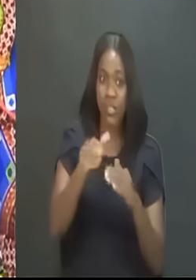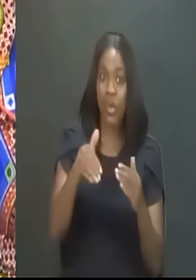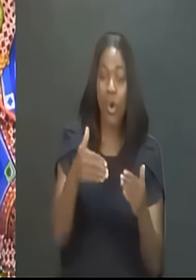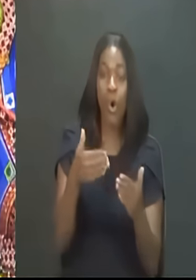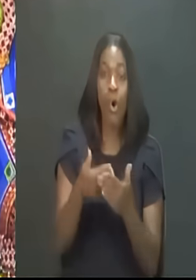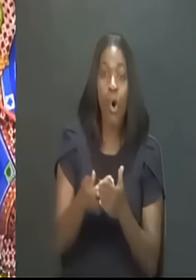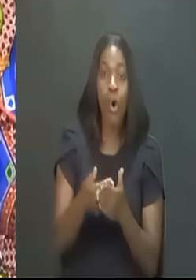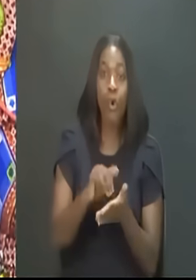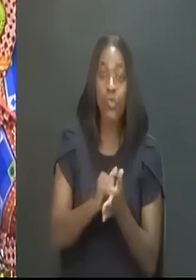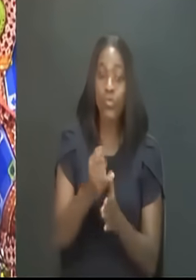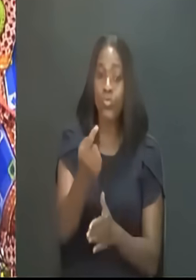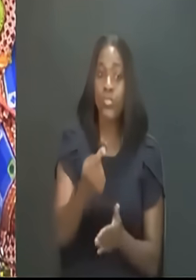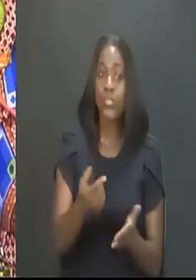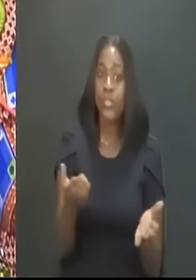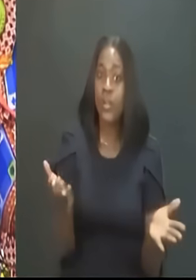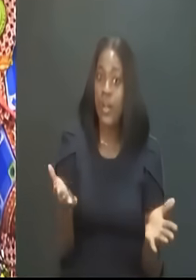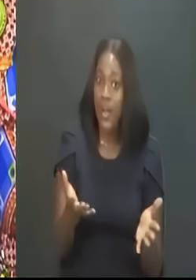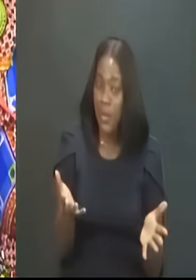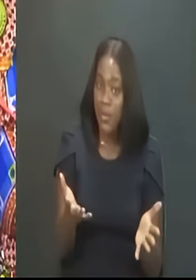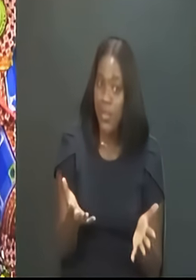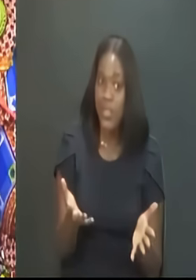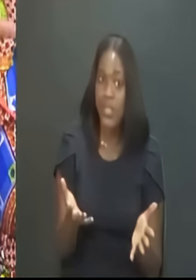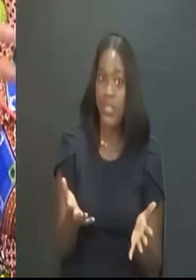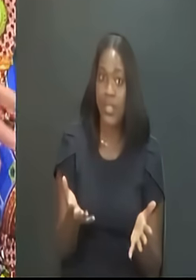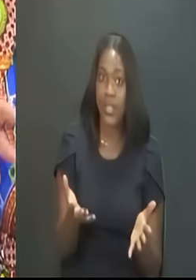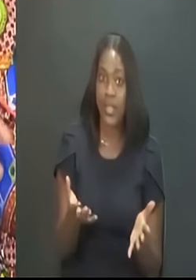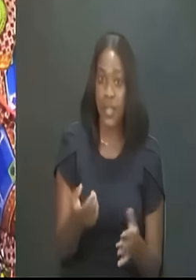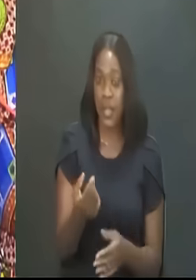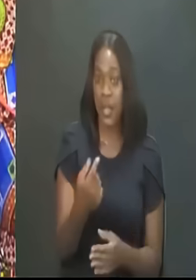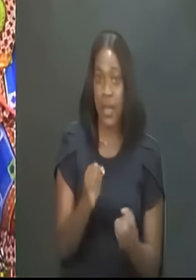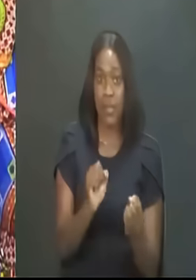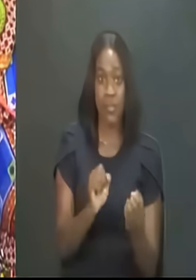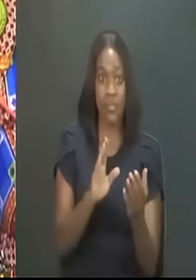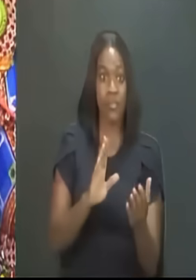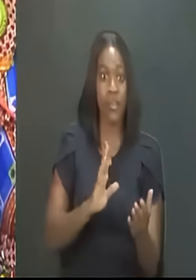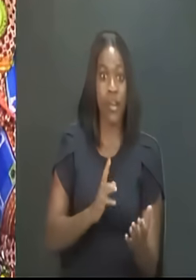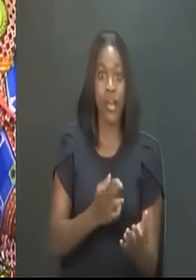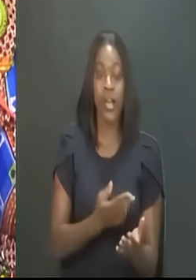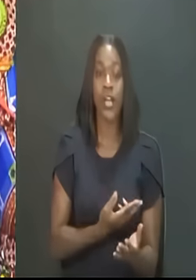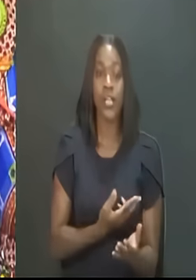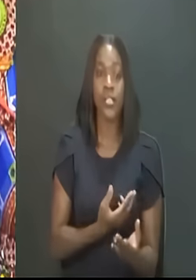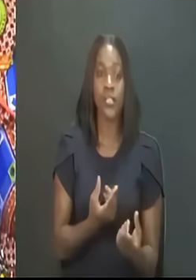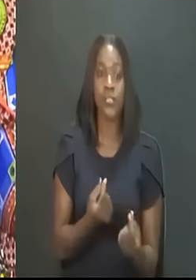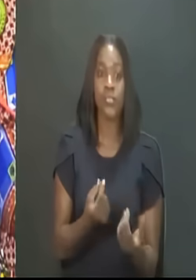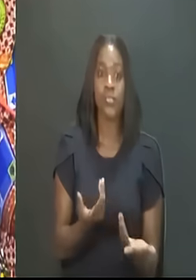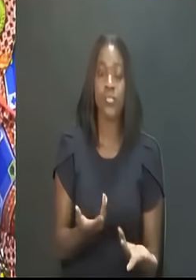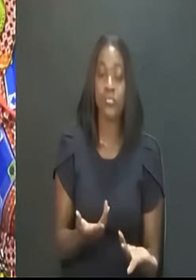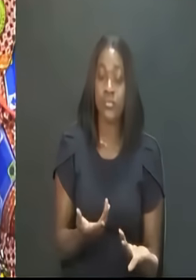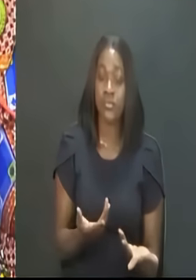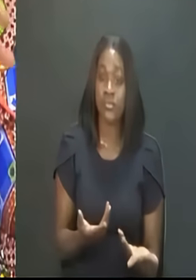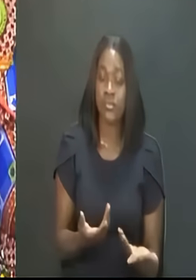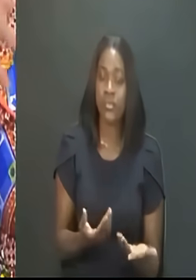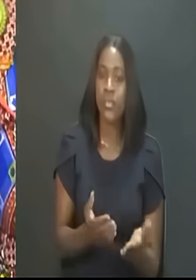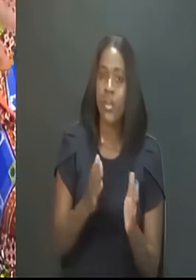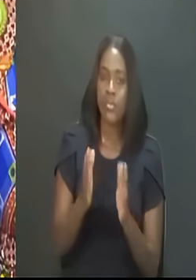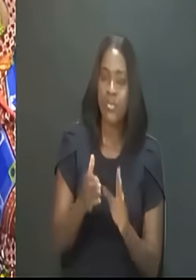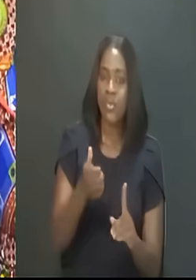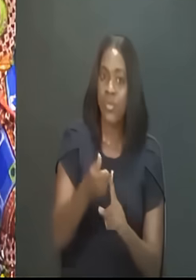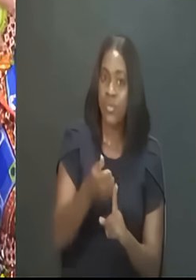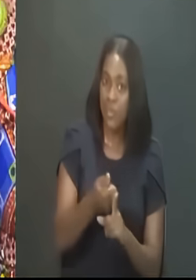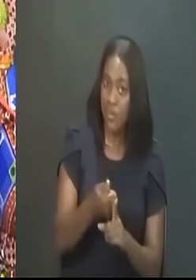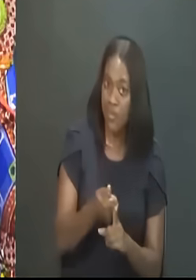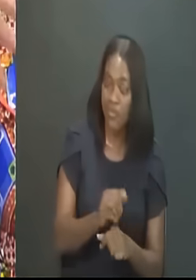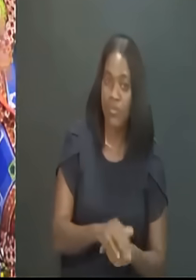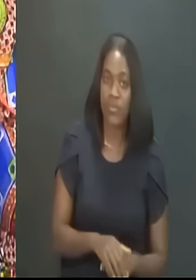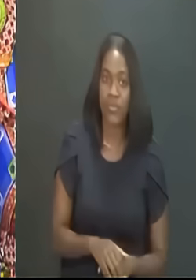take a cue from the majority leader. If you come unprepared, you don't have your judgment, we have questions about